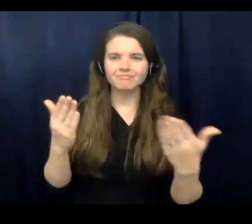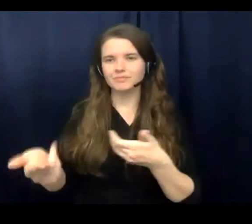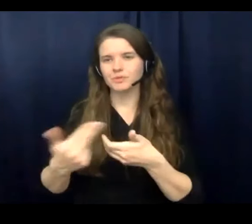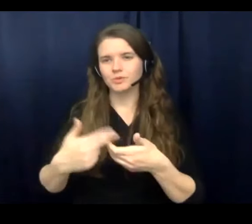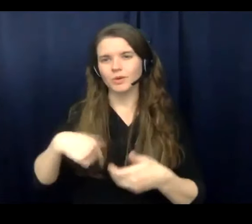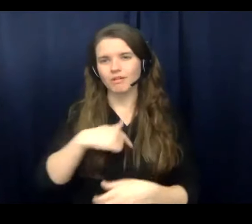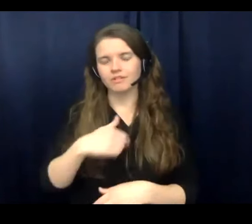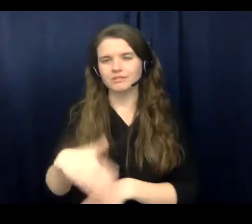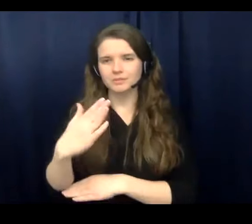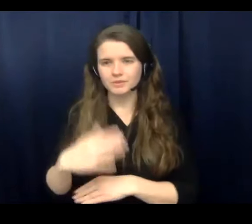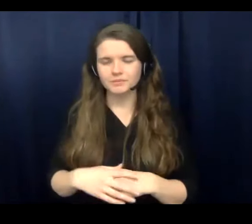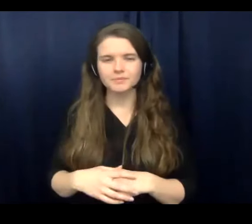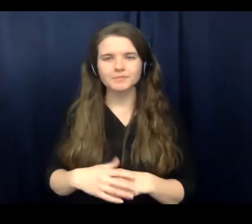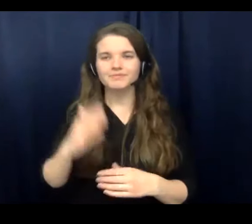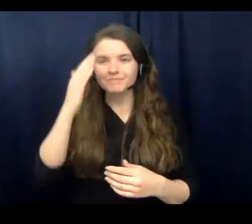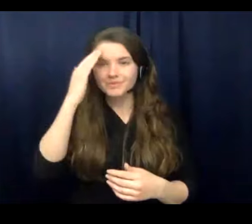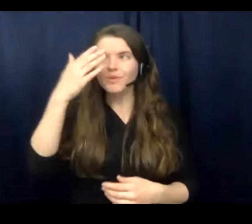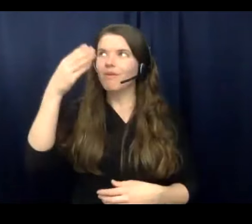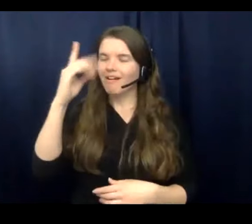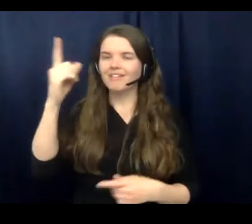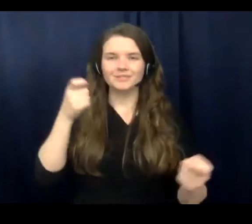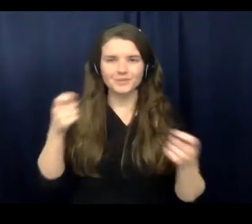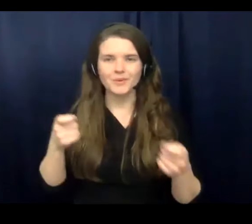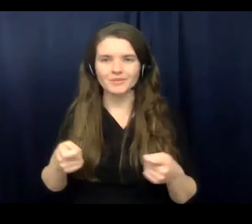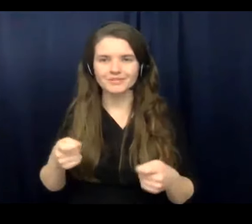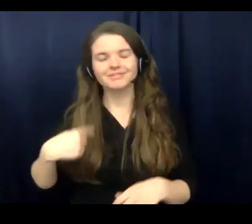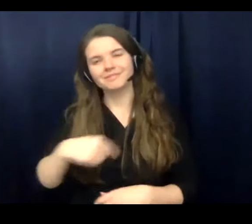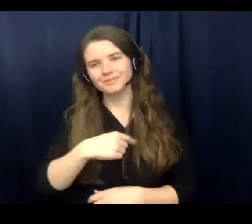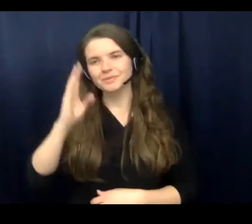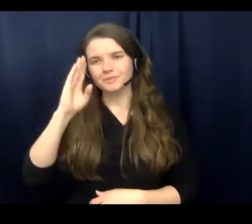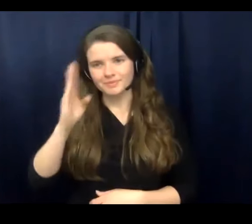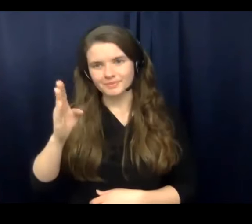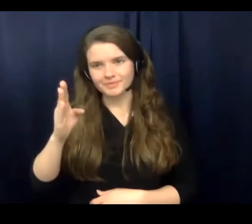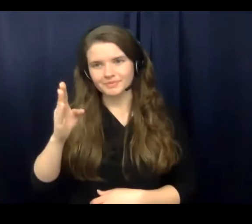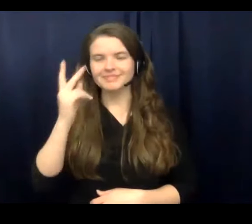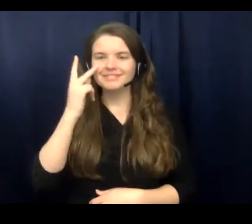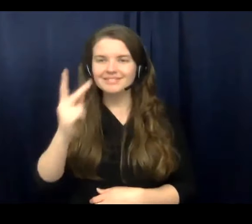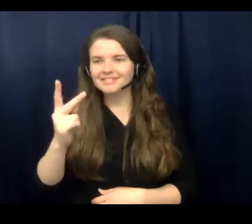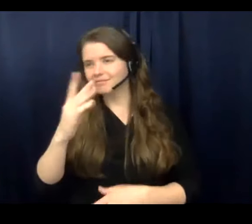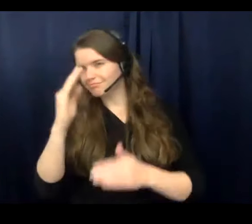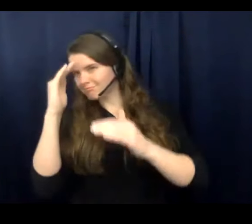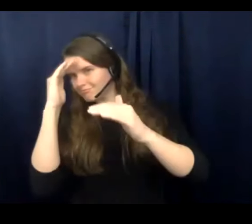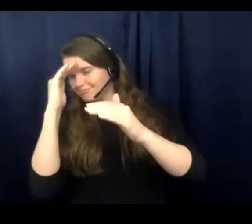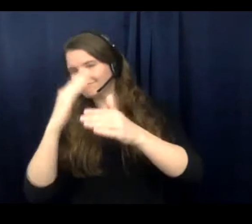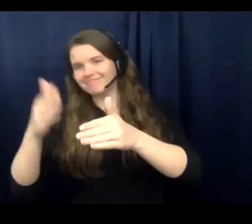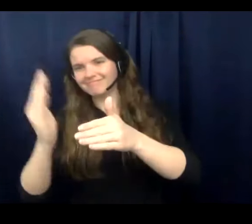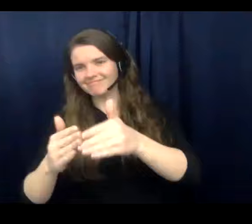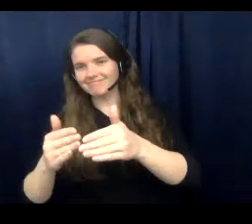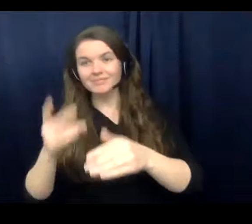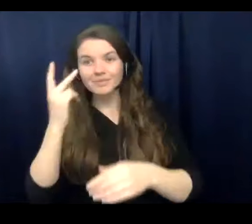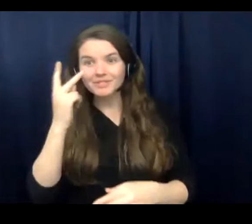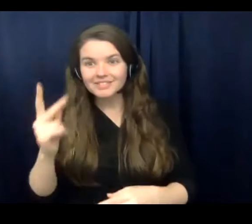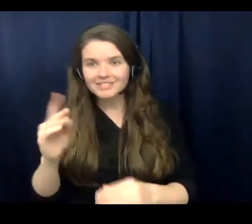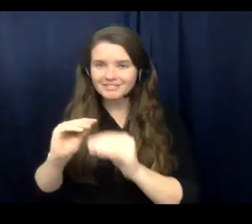morning. Just know that God is in control, and we will not only see the light at the tunnel, but we'll see that bright light that'll